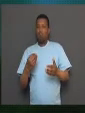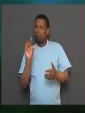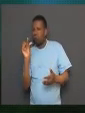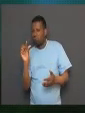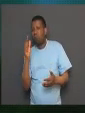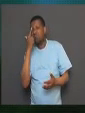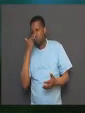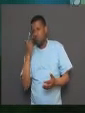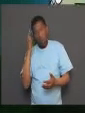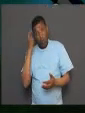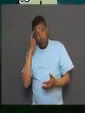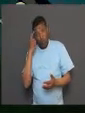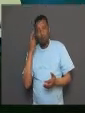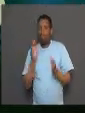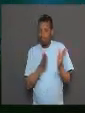least common.